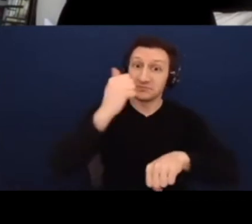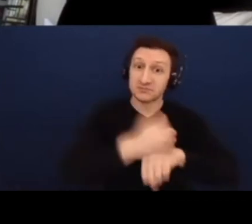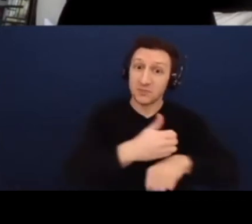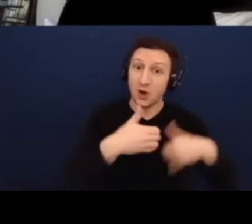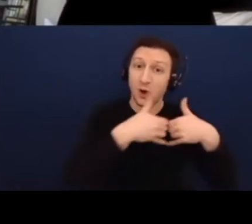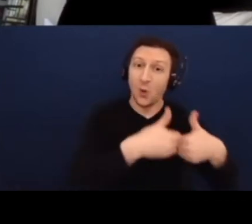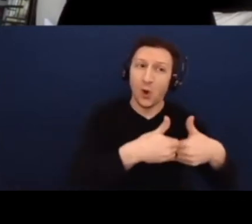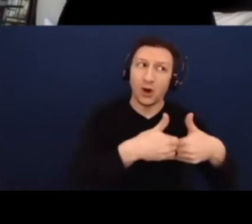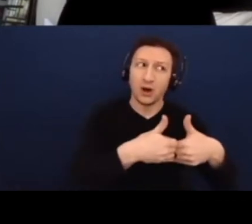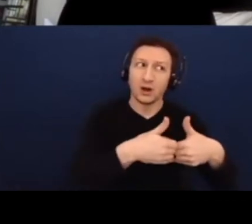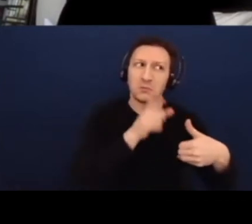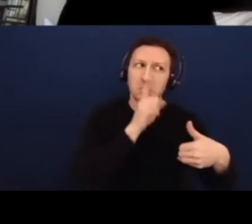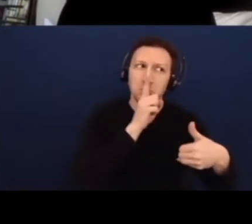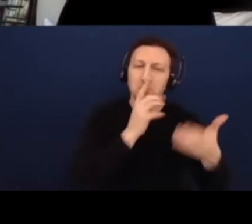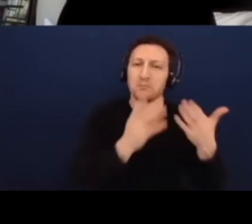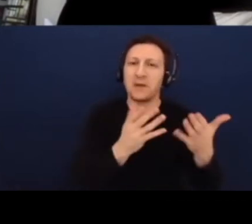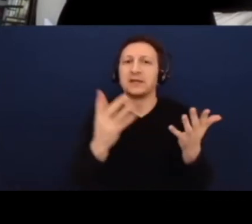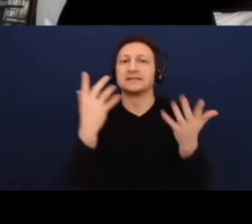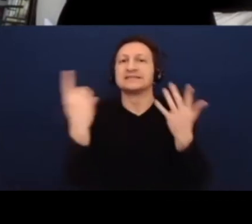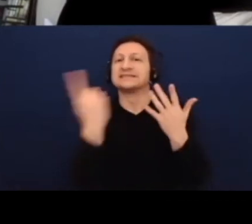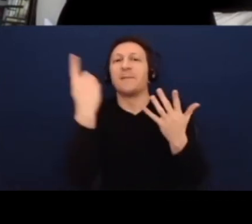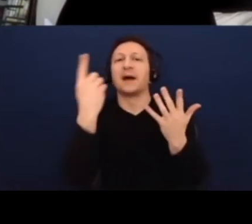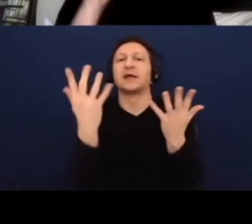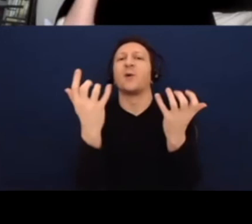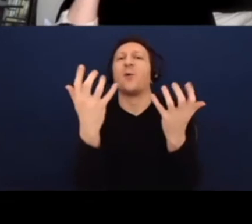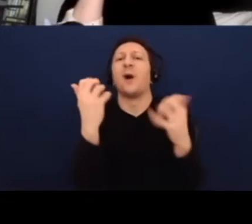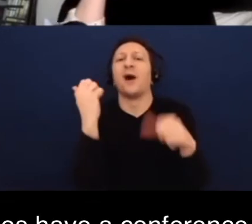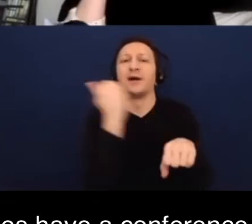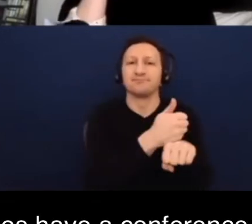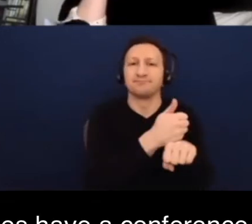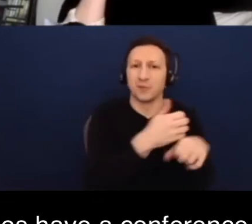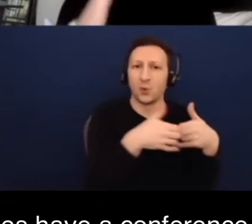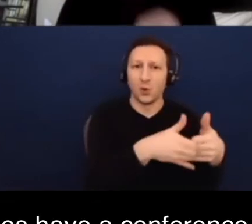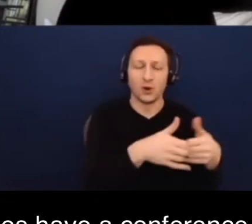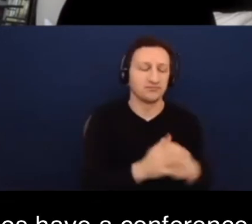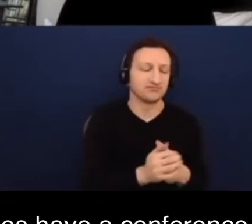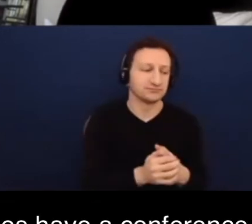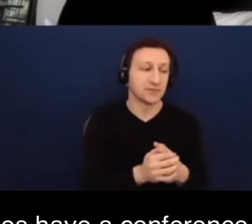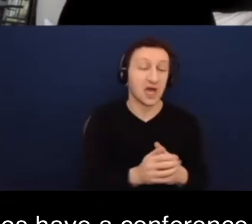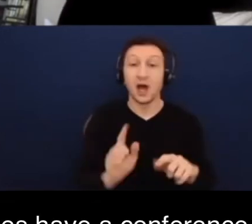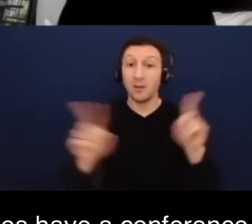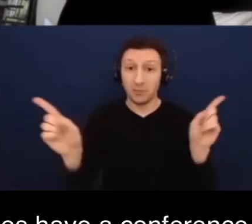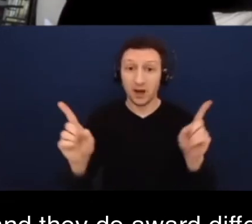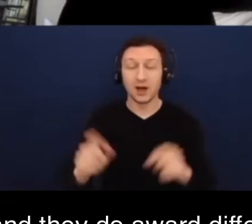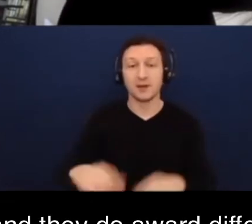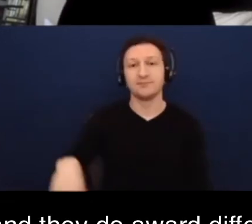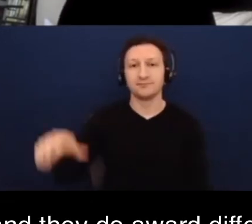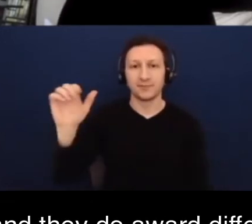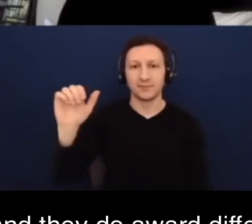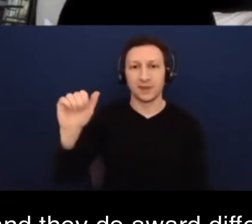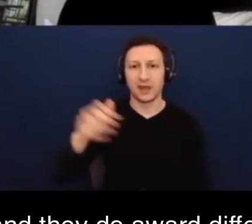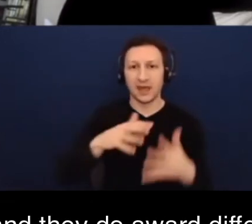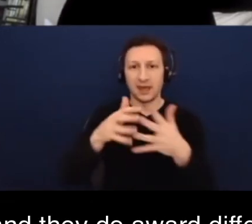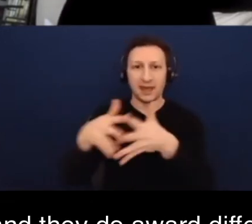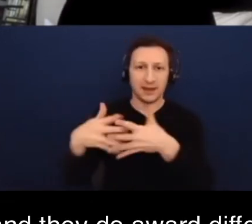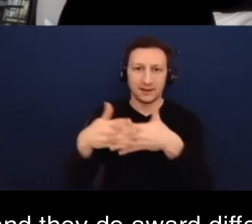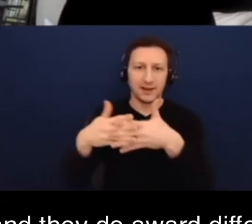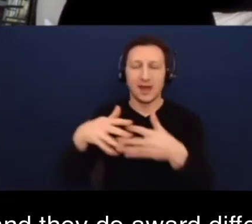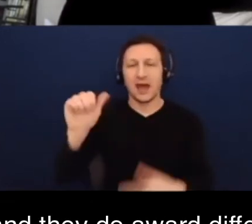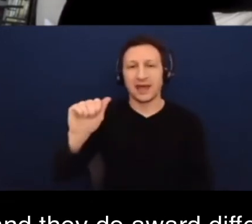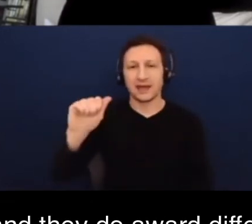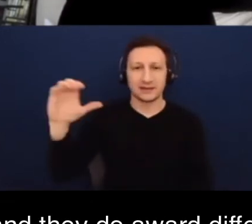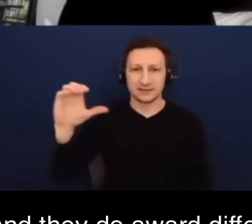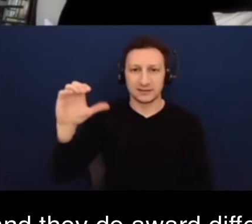And the awards that have been given, not specifically for that, the American Council of the Blind does have a conference every year, an annual conference, and they do award